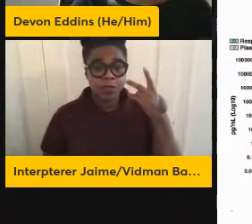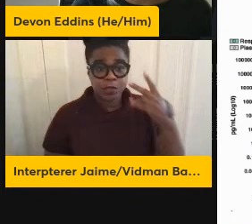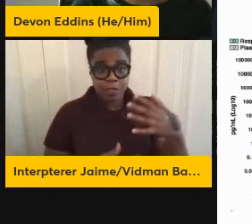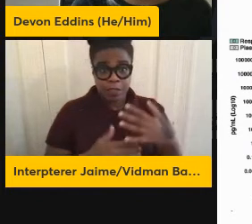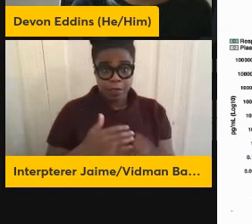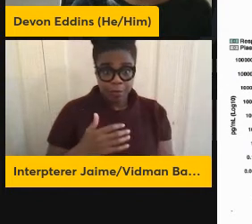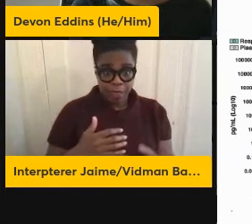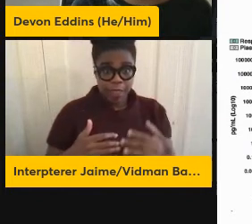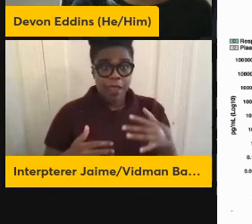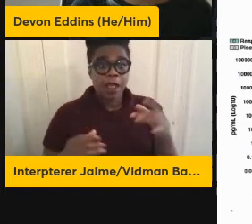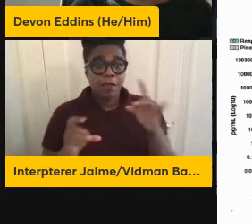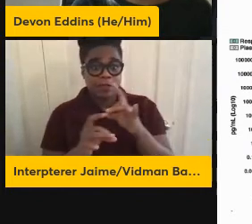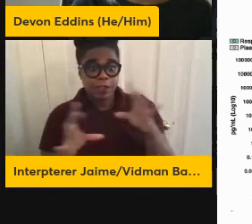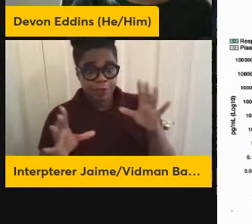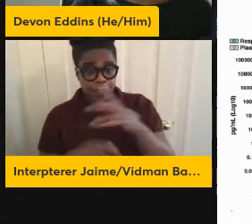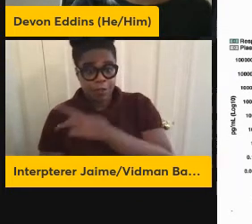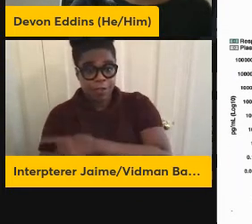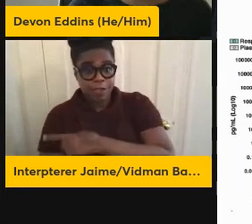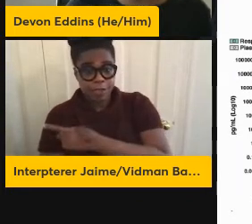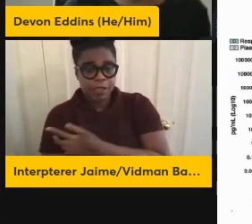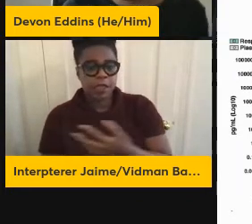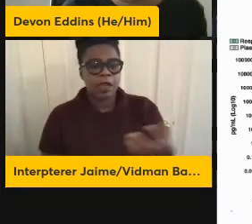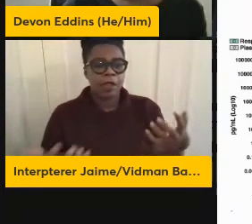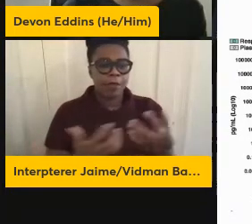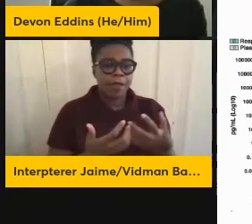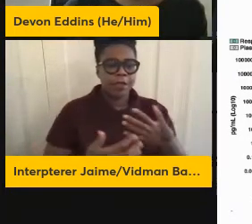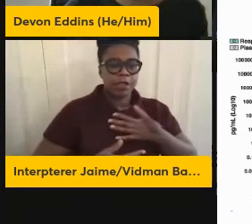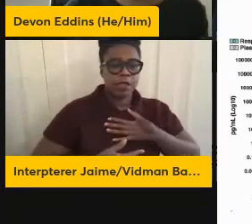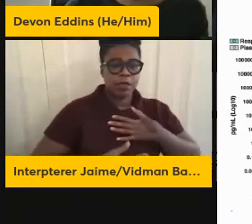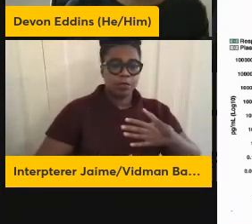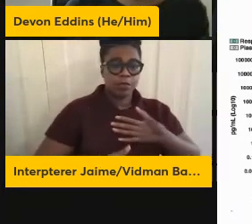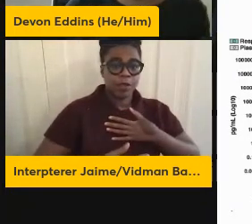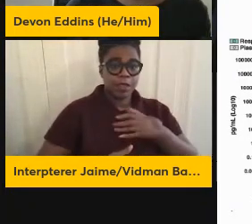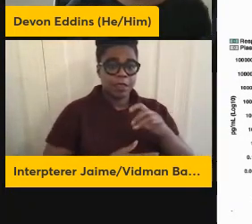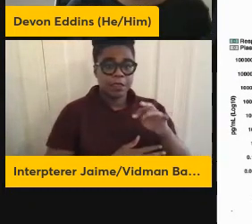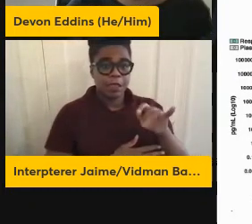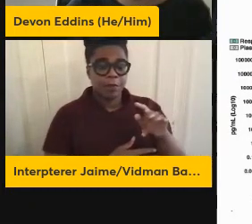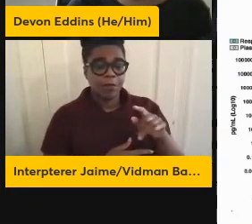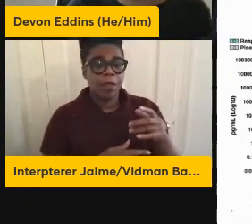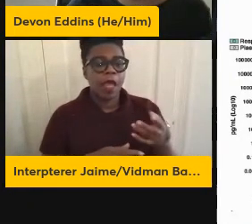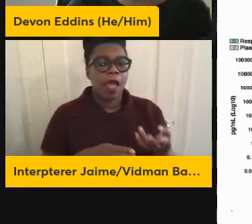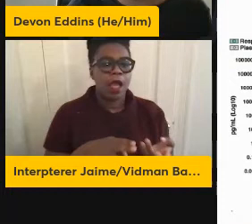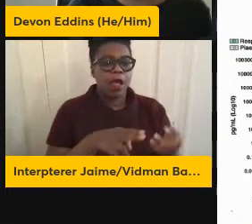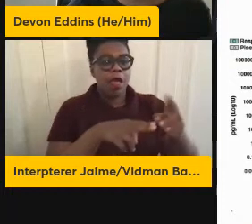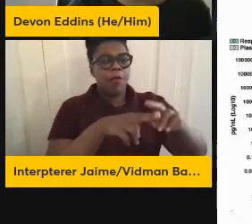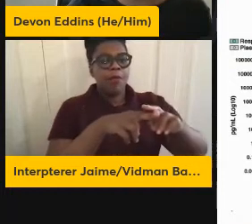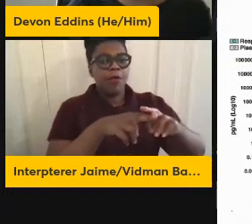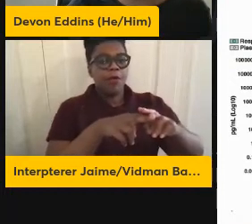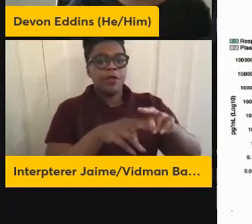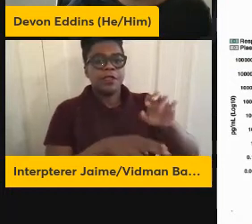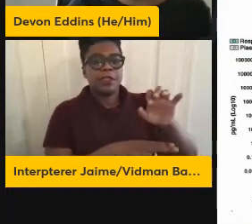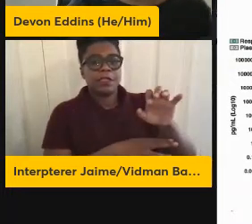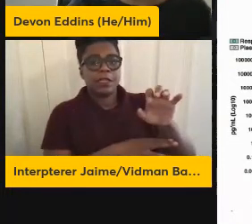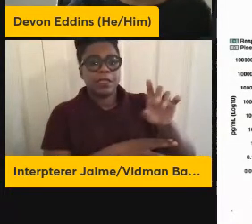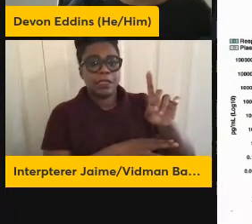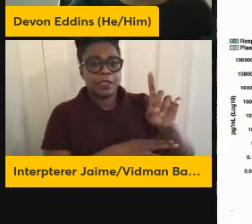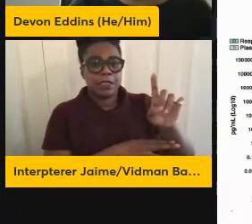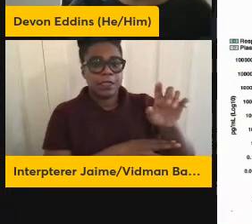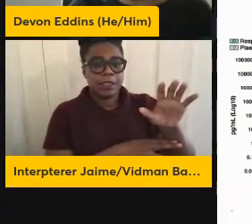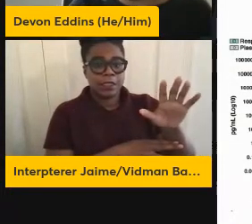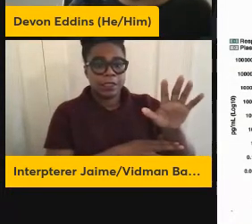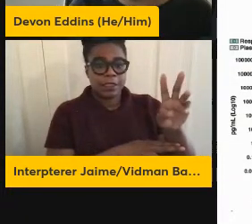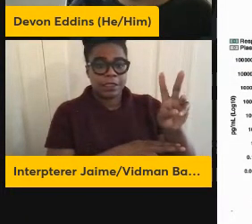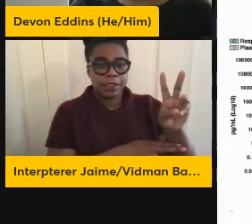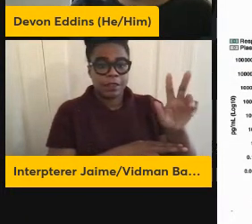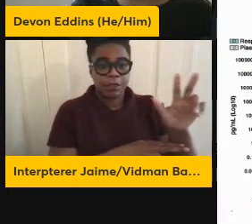versus the matching airway samples, you can really appreciate a marked upregulation of both CD63 and